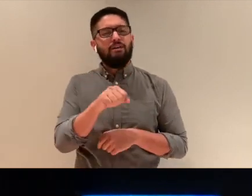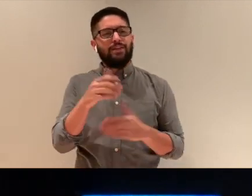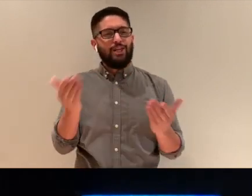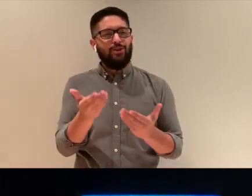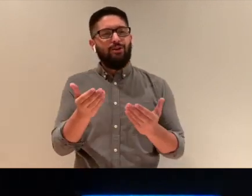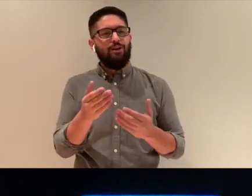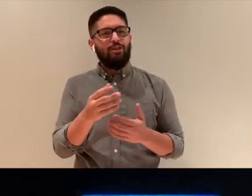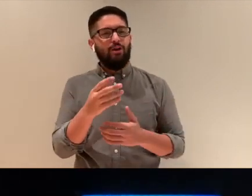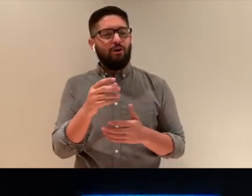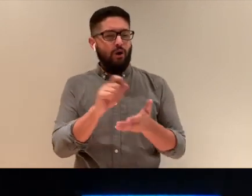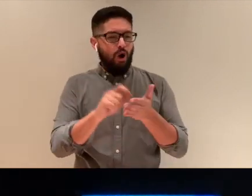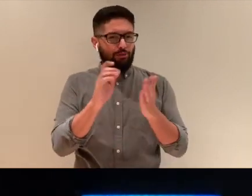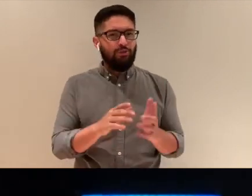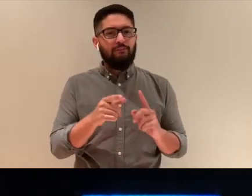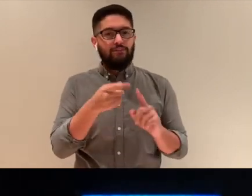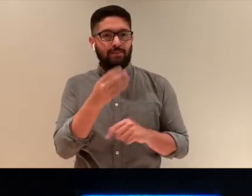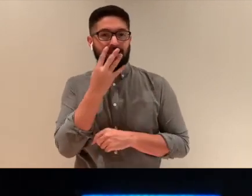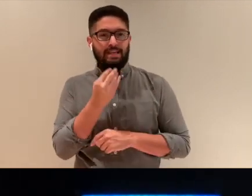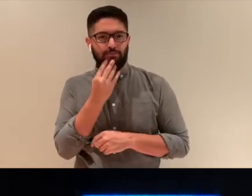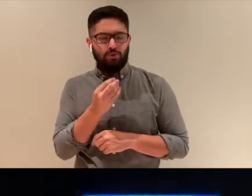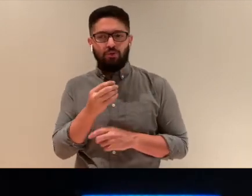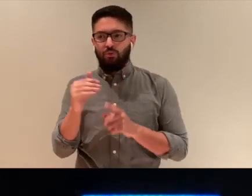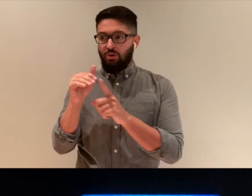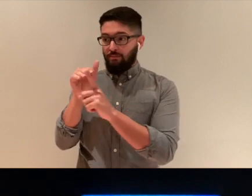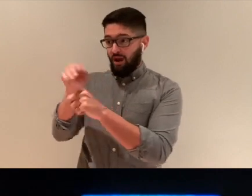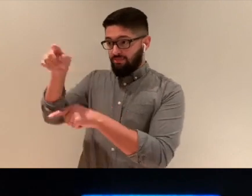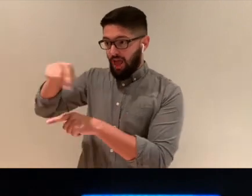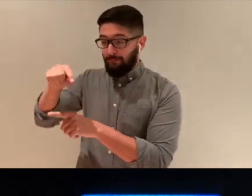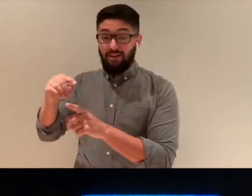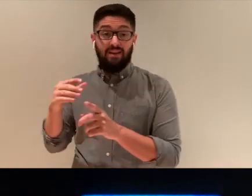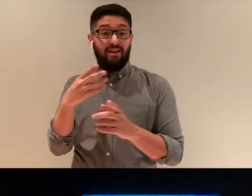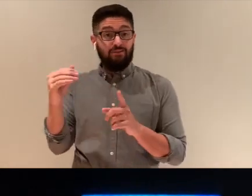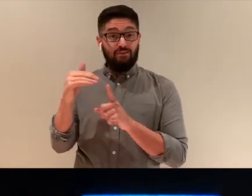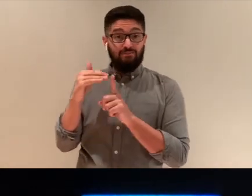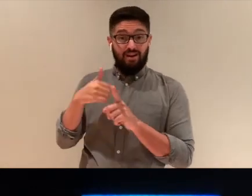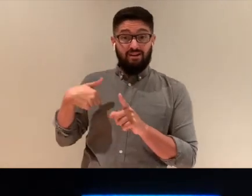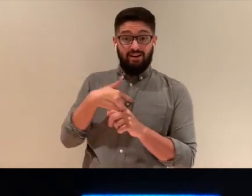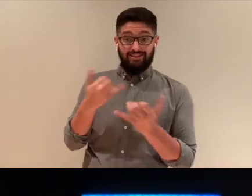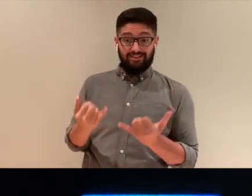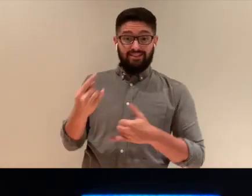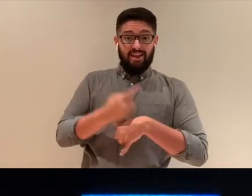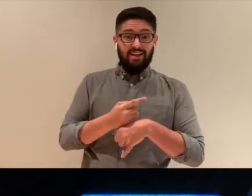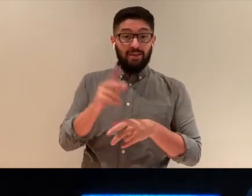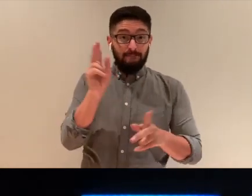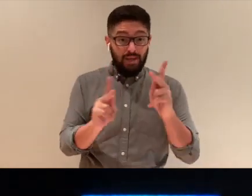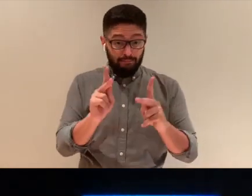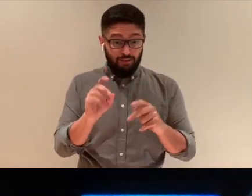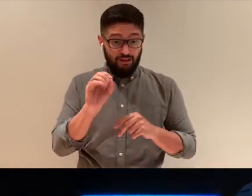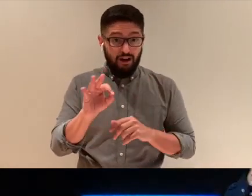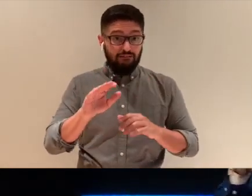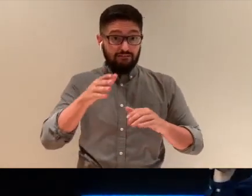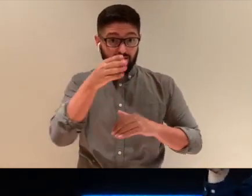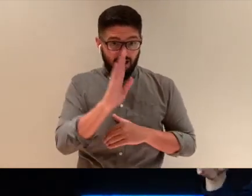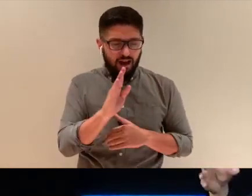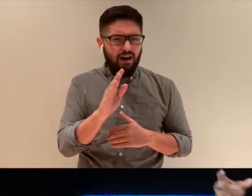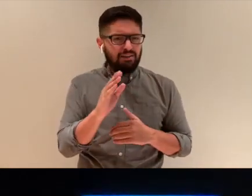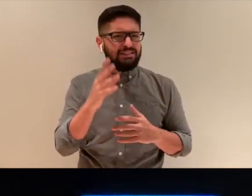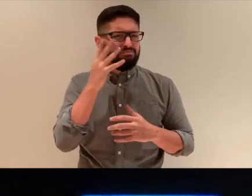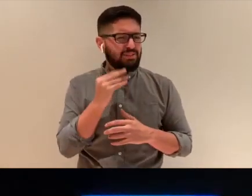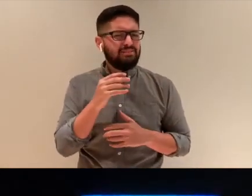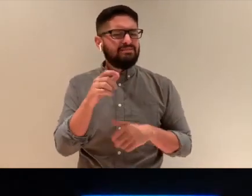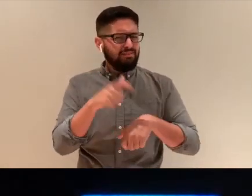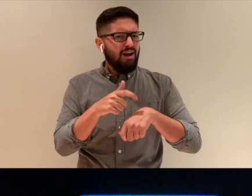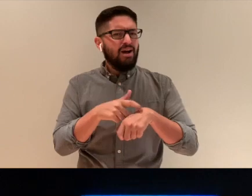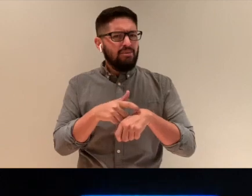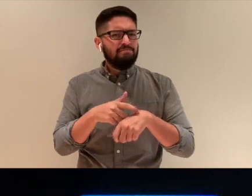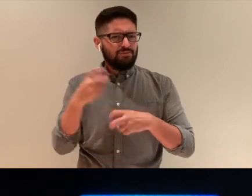here that the author of Hebrews reminds them and, listen, reminds us today Listen, that the people of God have gone through